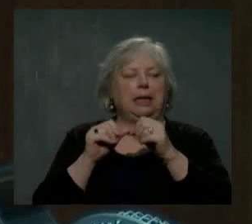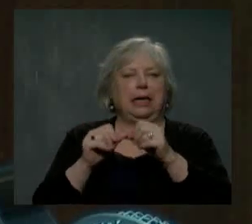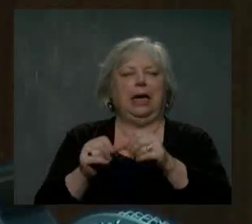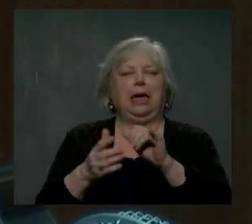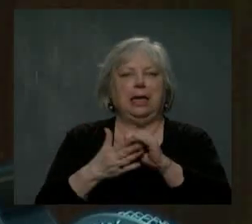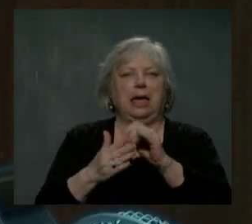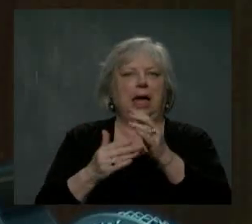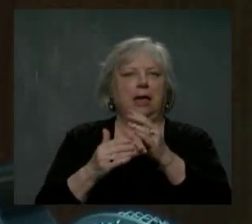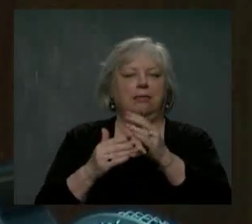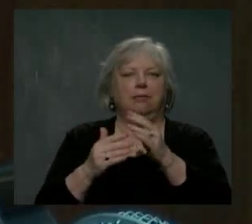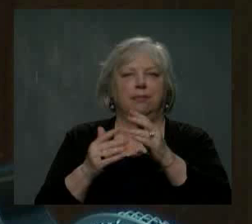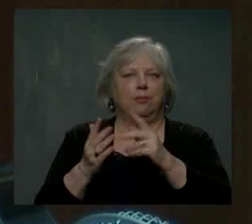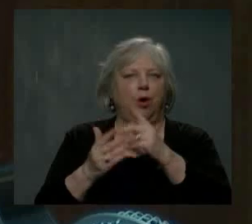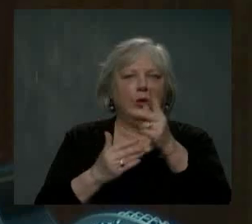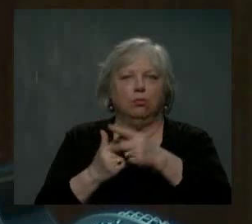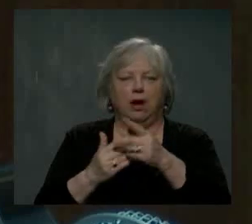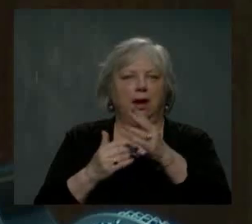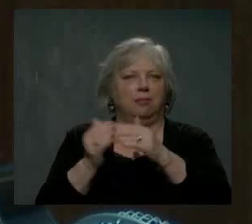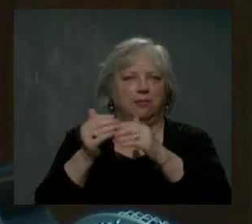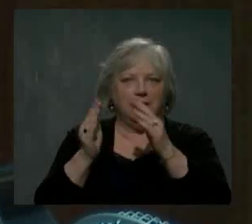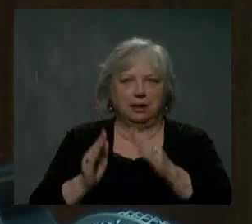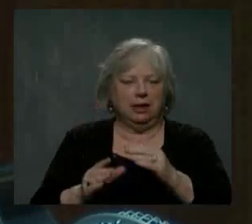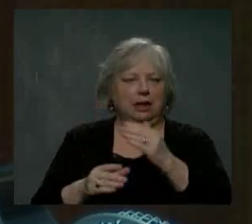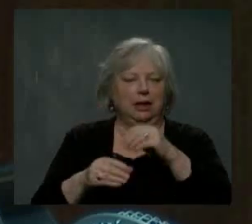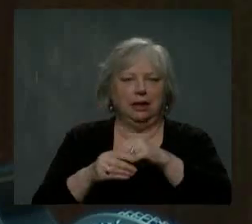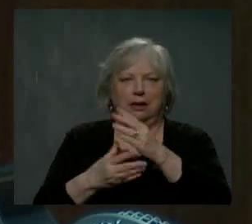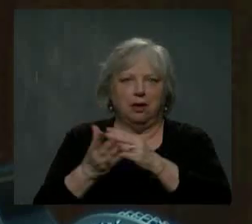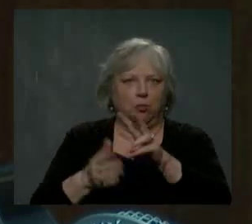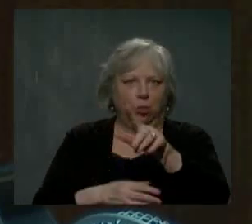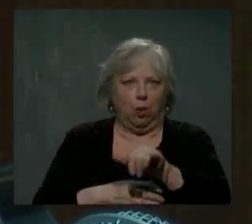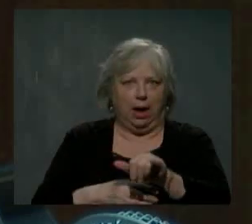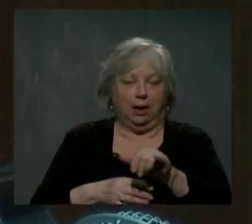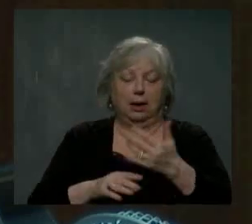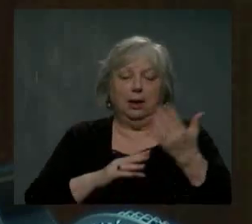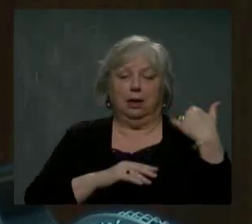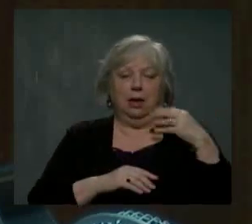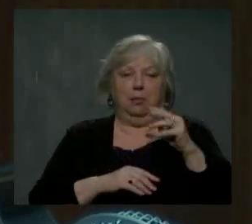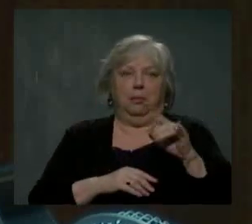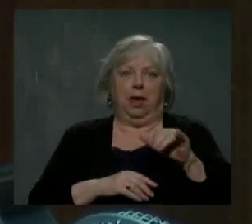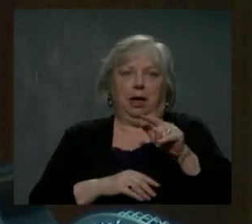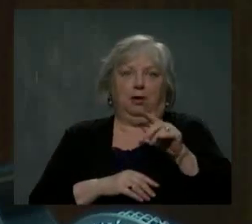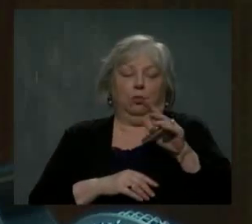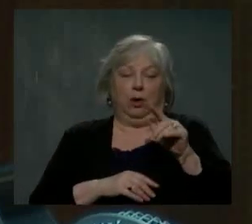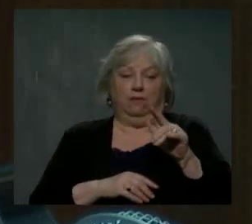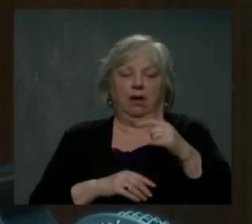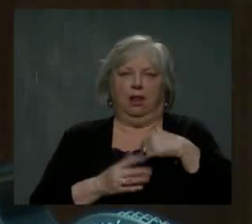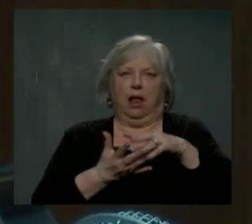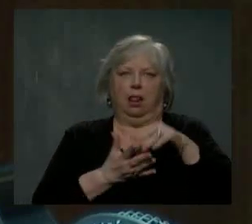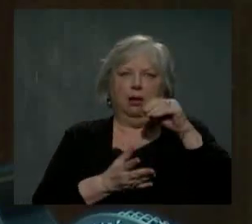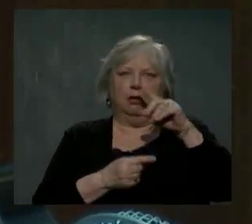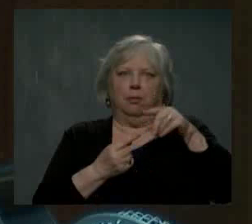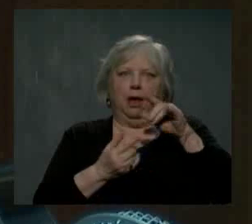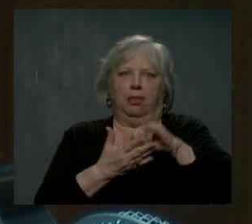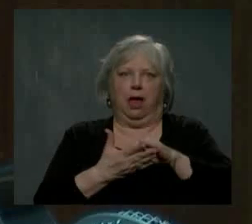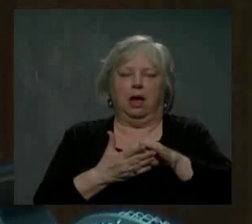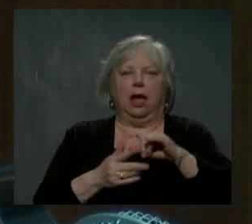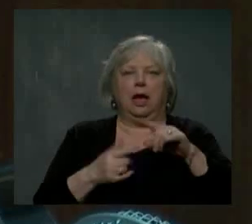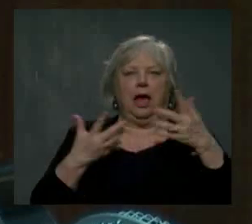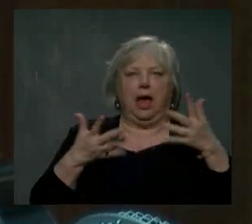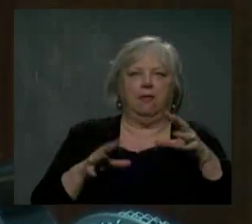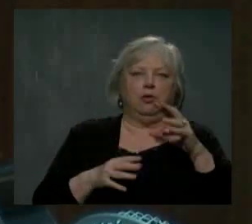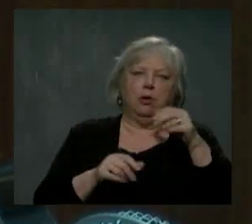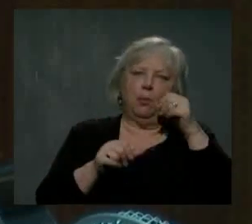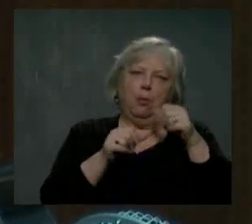facility in some manner. I learned of this May 25th, and when I got back after Memorial Day,